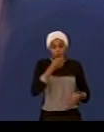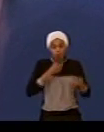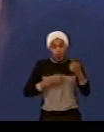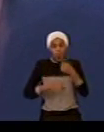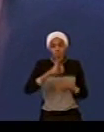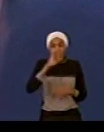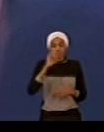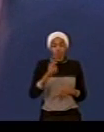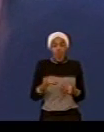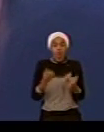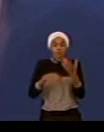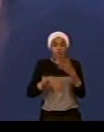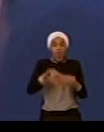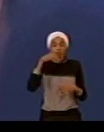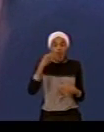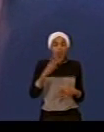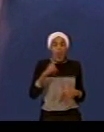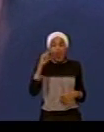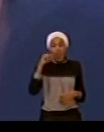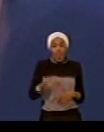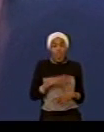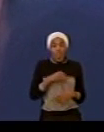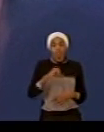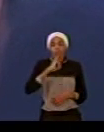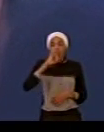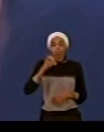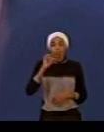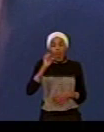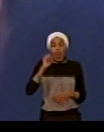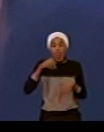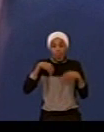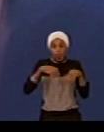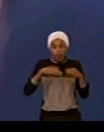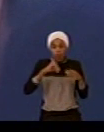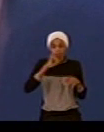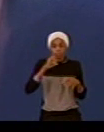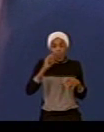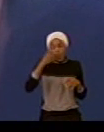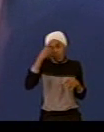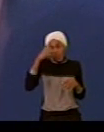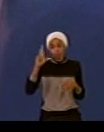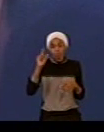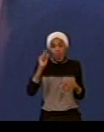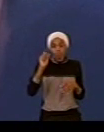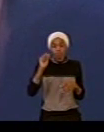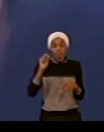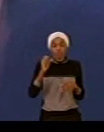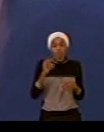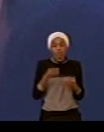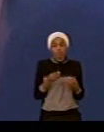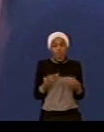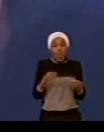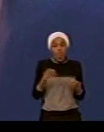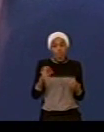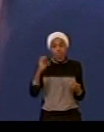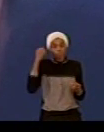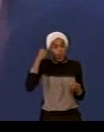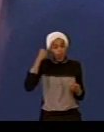pit, and sold Joseph to the Ishmaelites for 20 pieces of silver, and they brought Joseph into